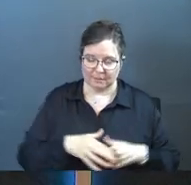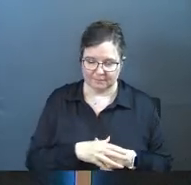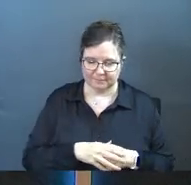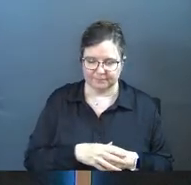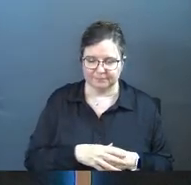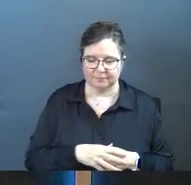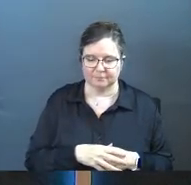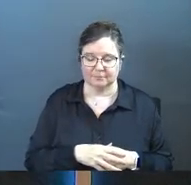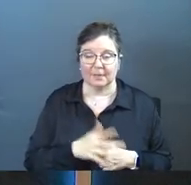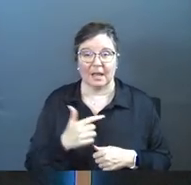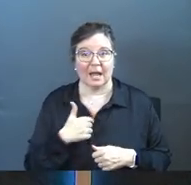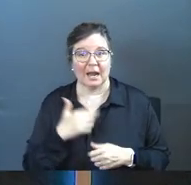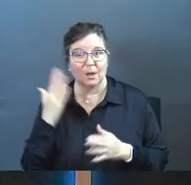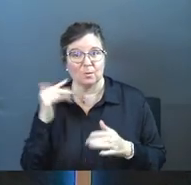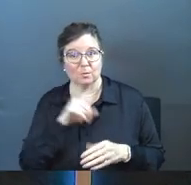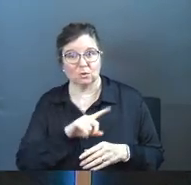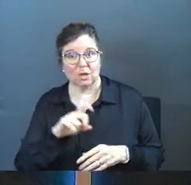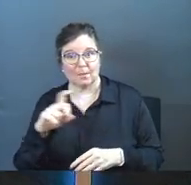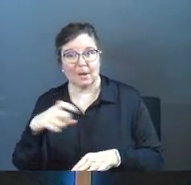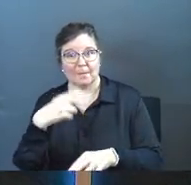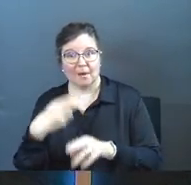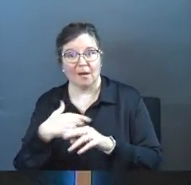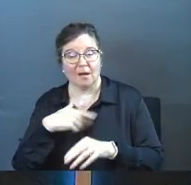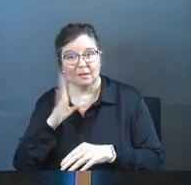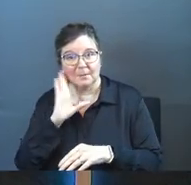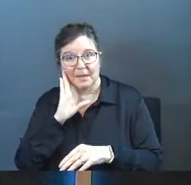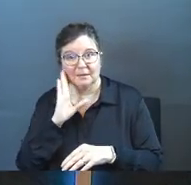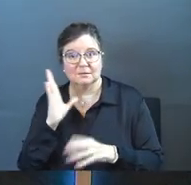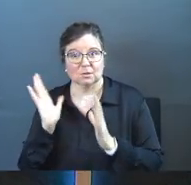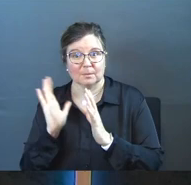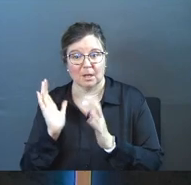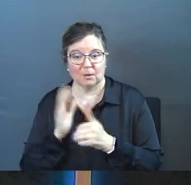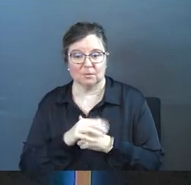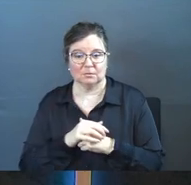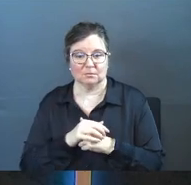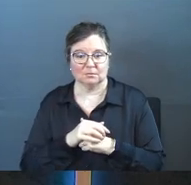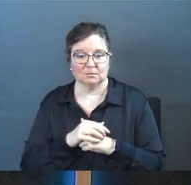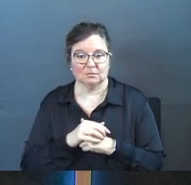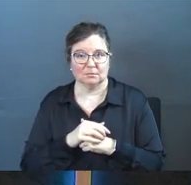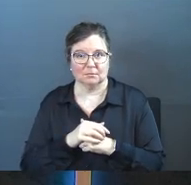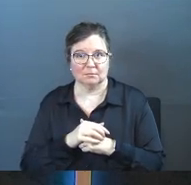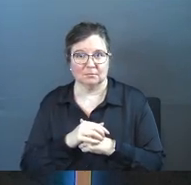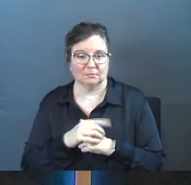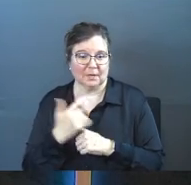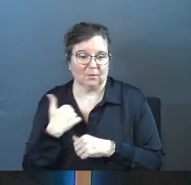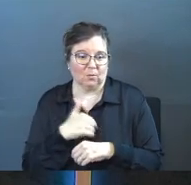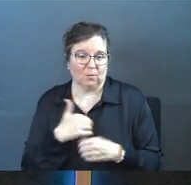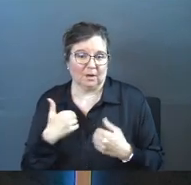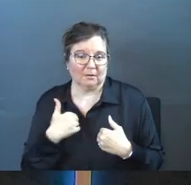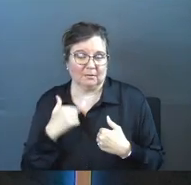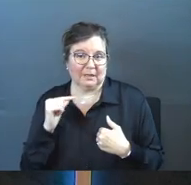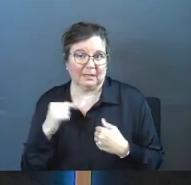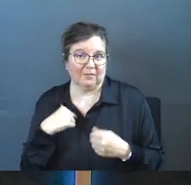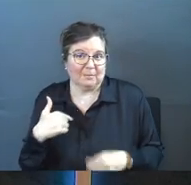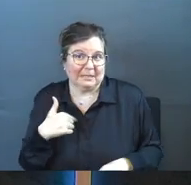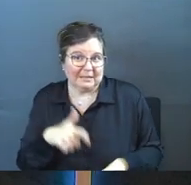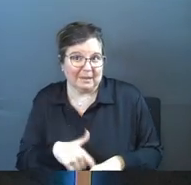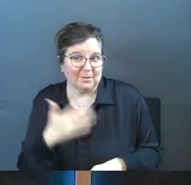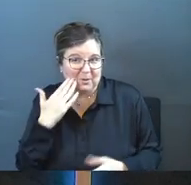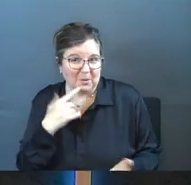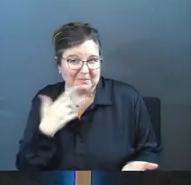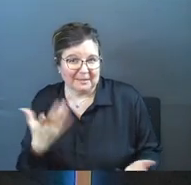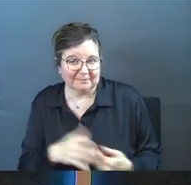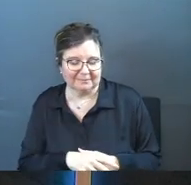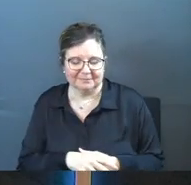laundry, and I was hoping that she would come up to the pillows and we'd have a little bit of me time, you know